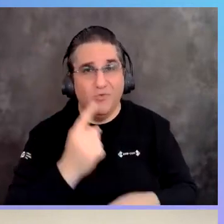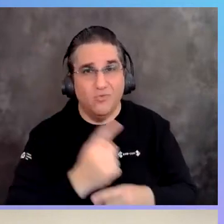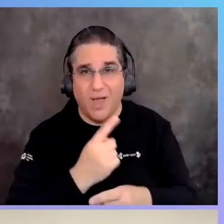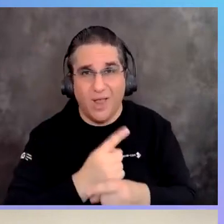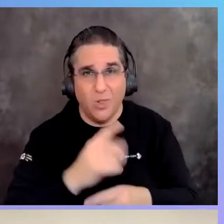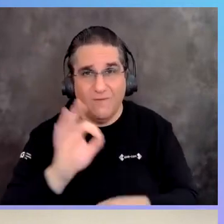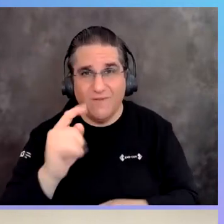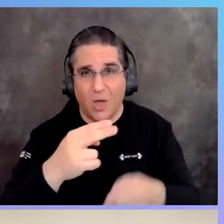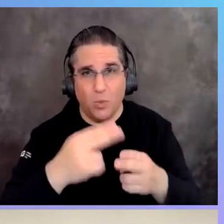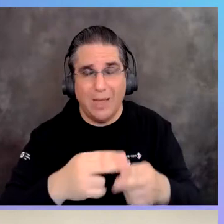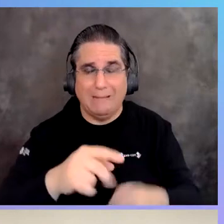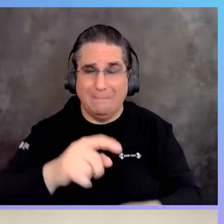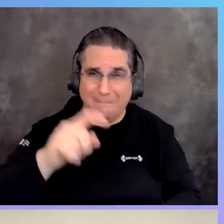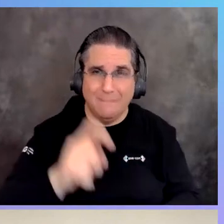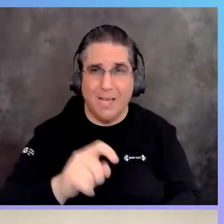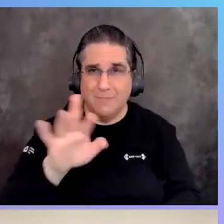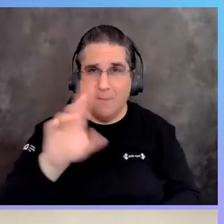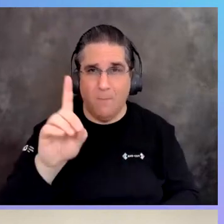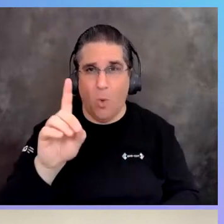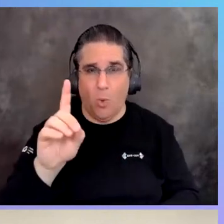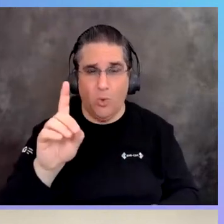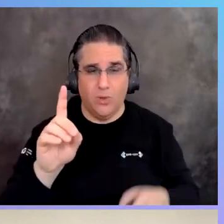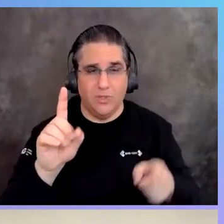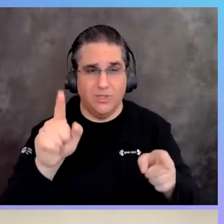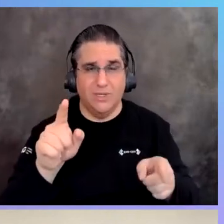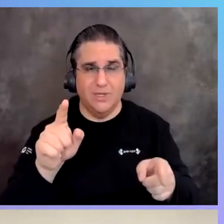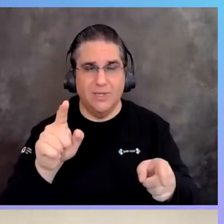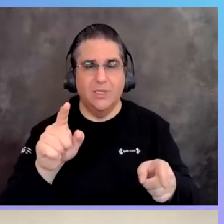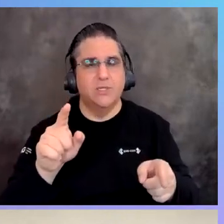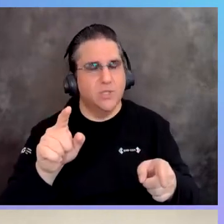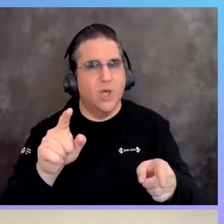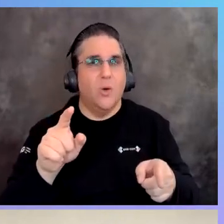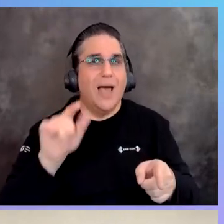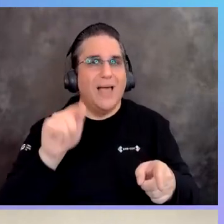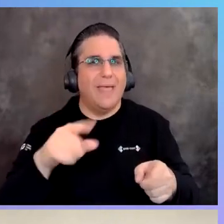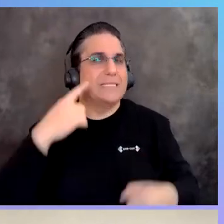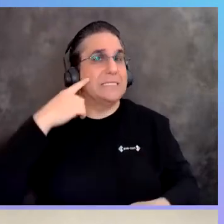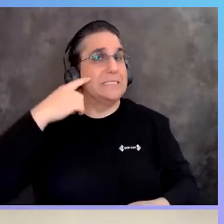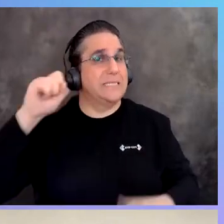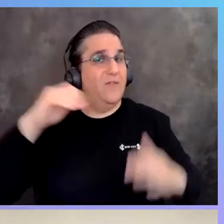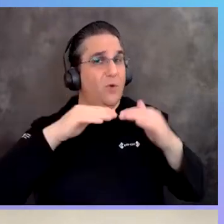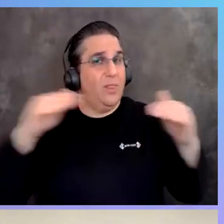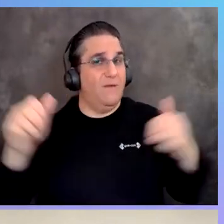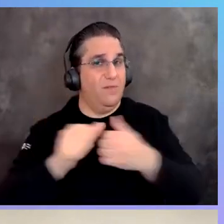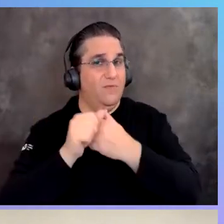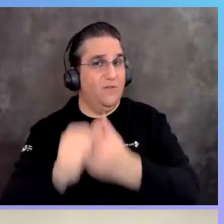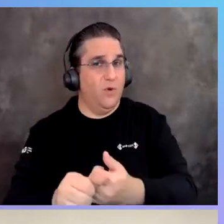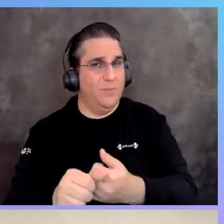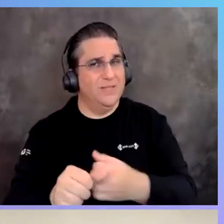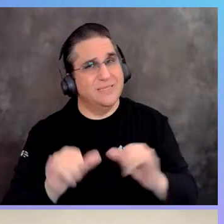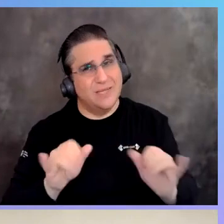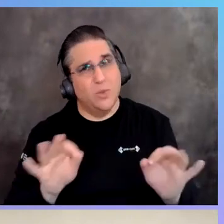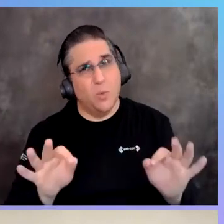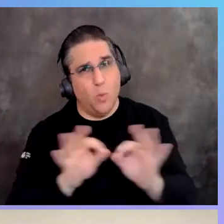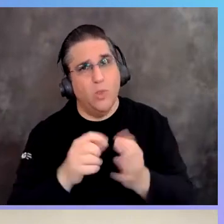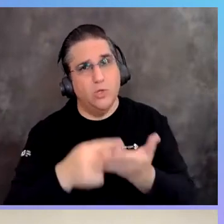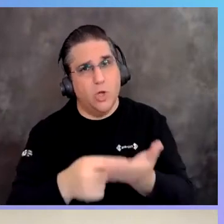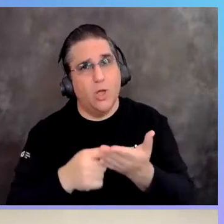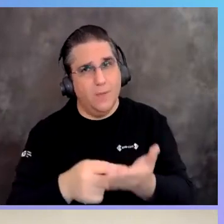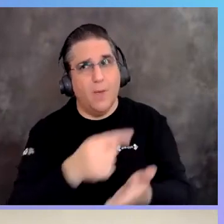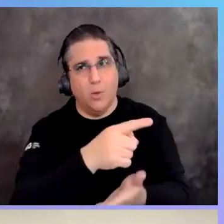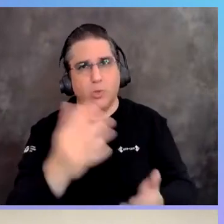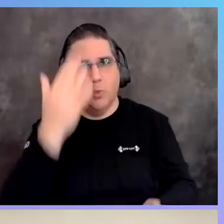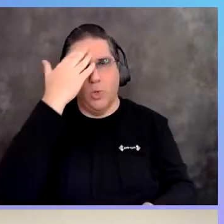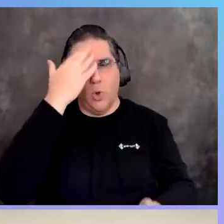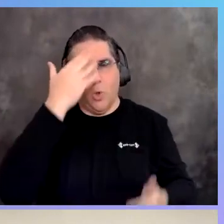it has to be bold. And while this is the silver level of conformance, it's still worth talking about just in case.